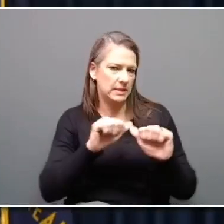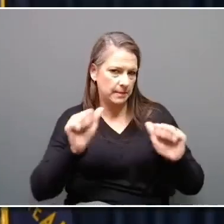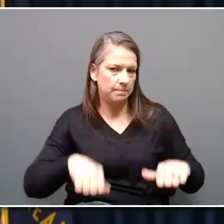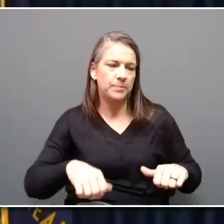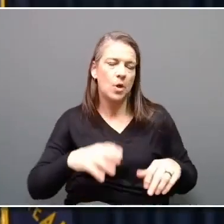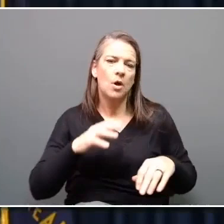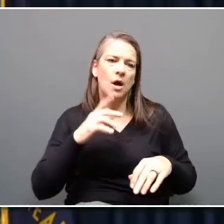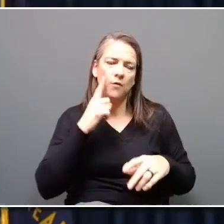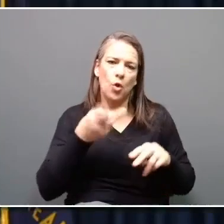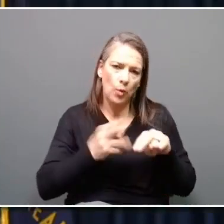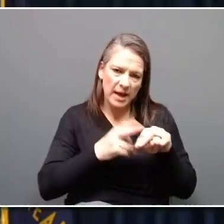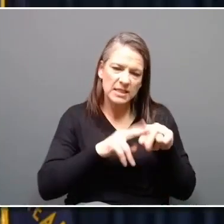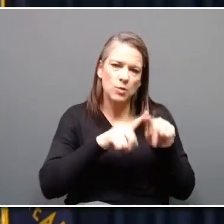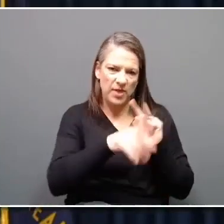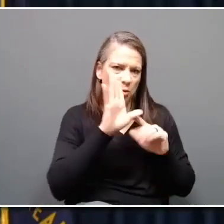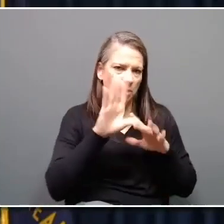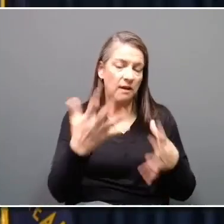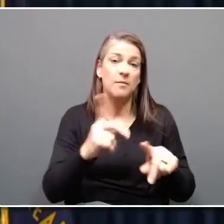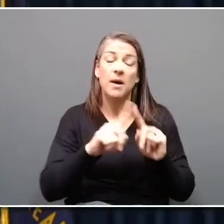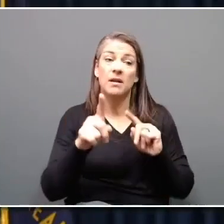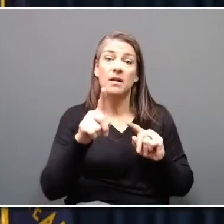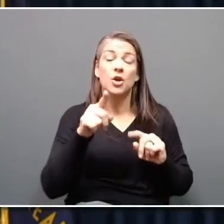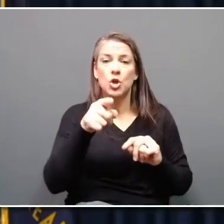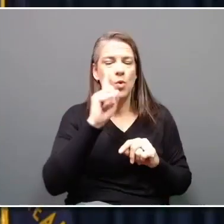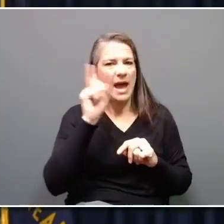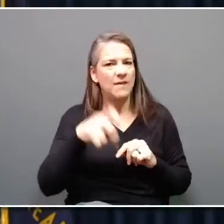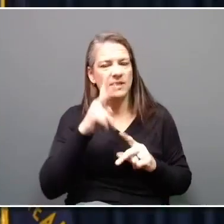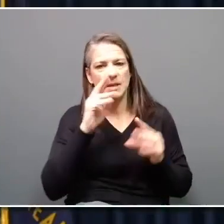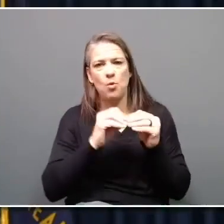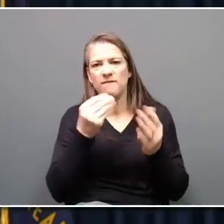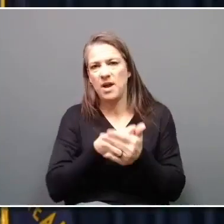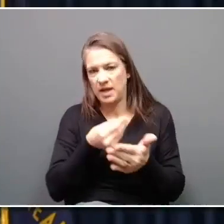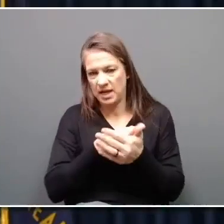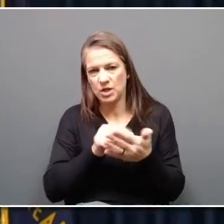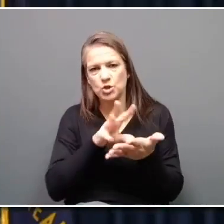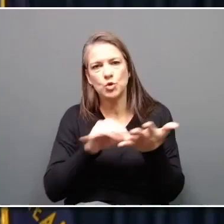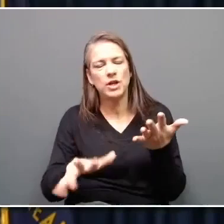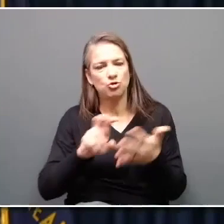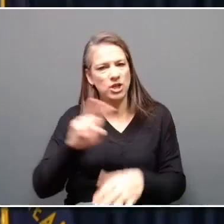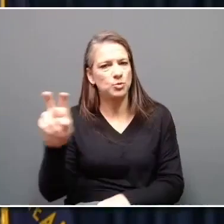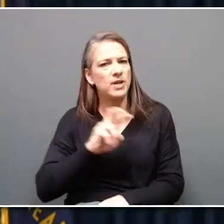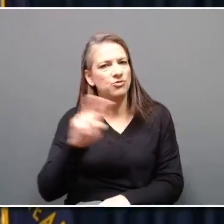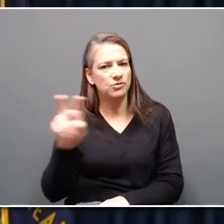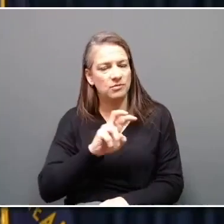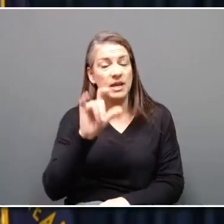raises that they would give. But on that end, you're going to have to see more funding, at least in student transportation, if we're going to have